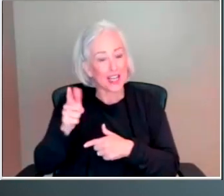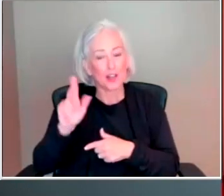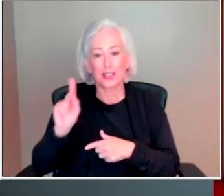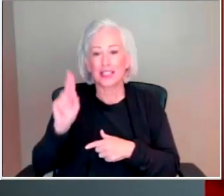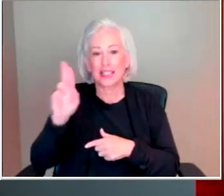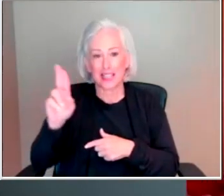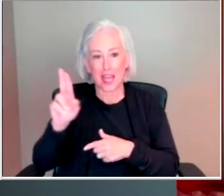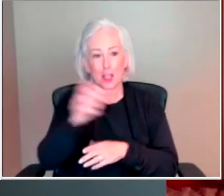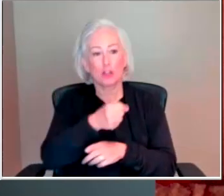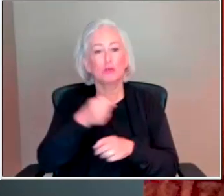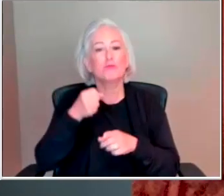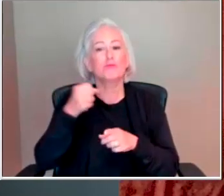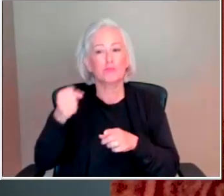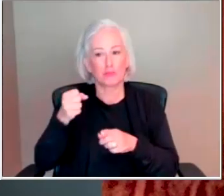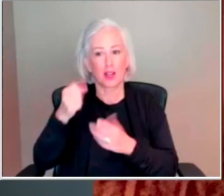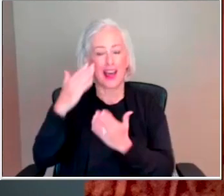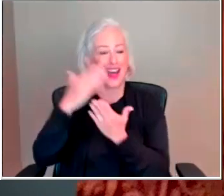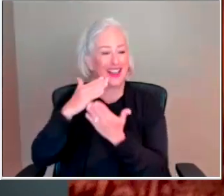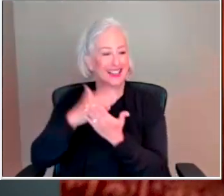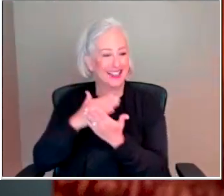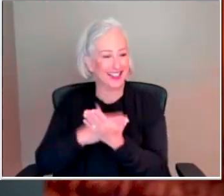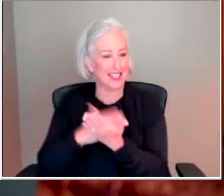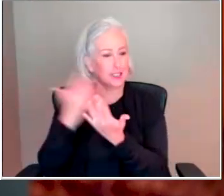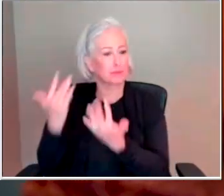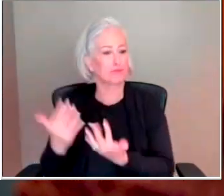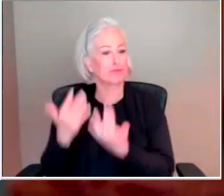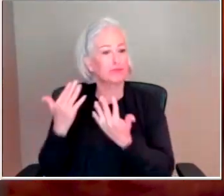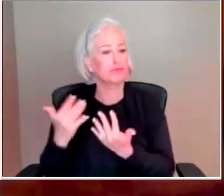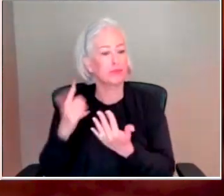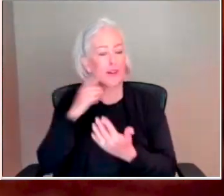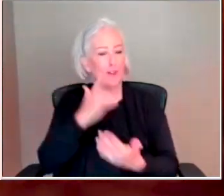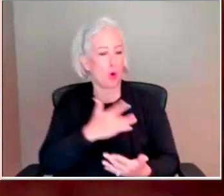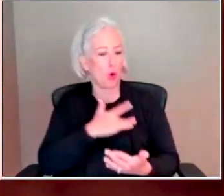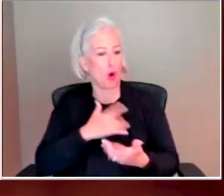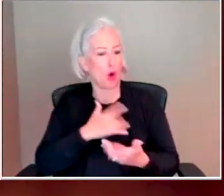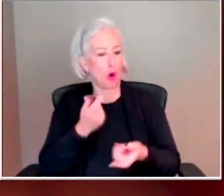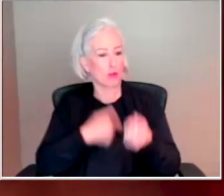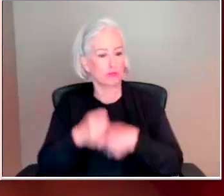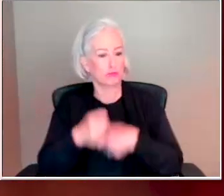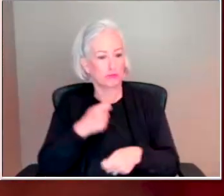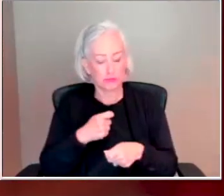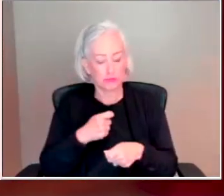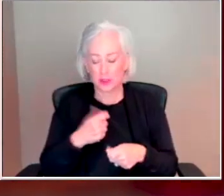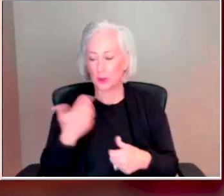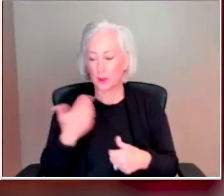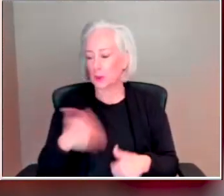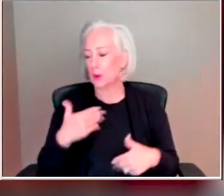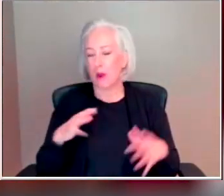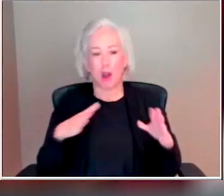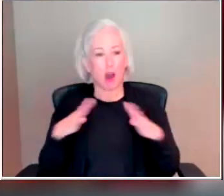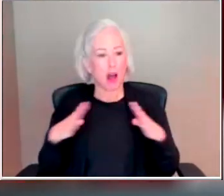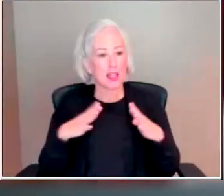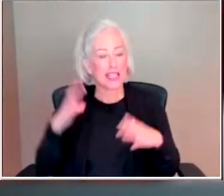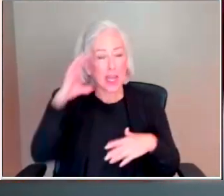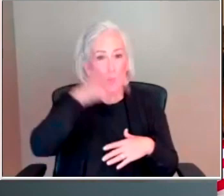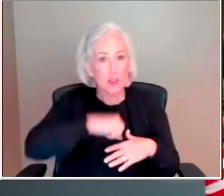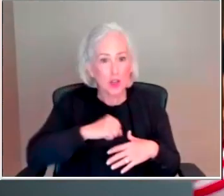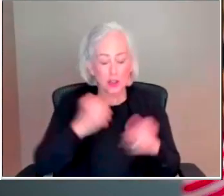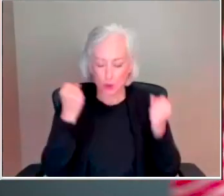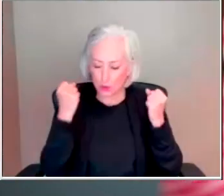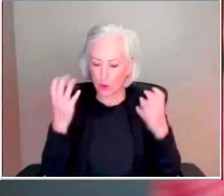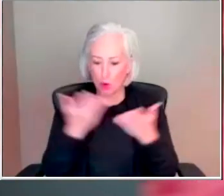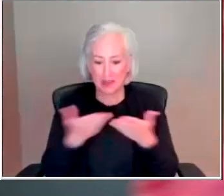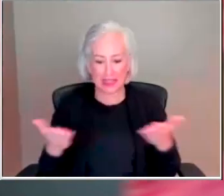her on the transplant waiting list. The holidays were strange, so many unknowns. Archie was determined to have a nice Christmas